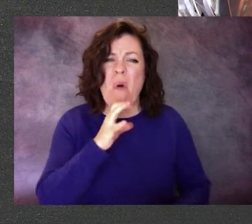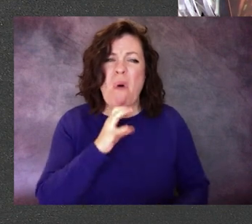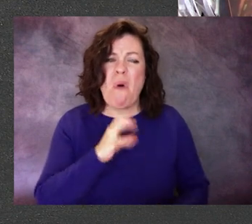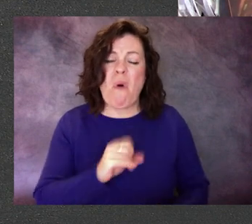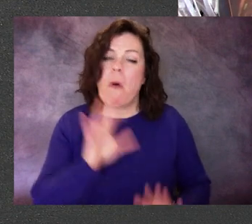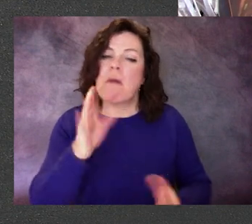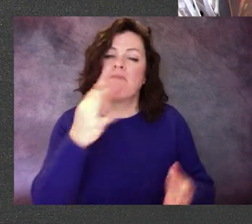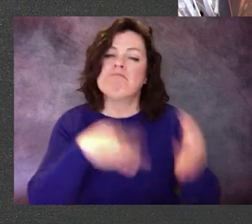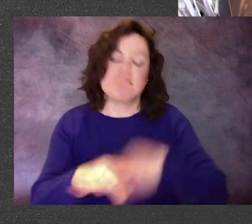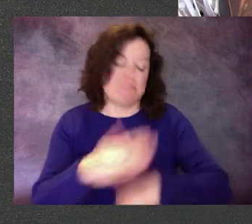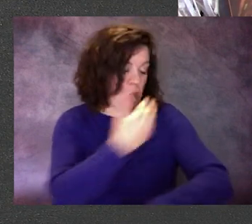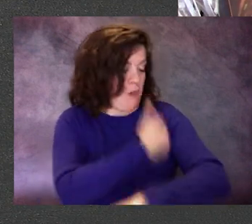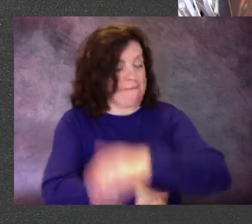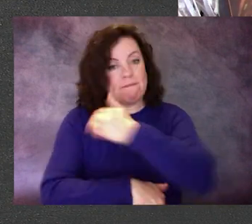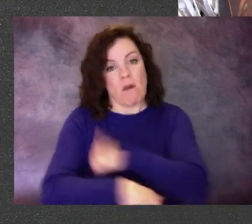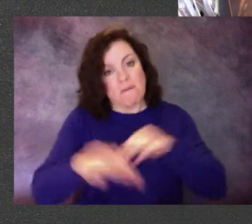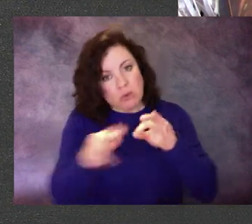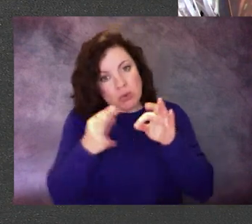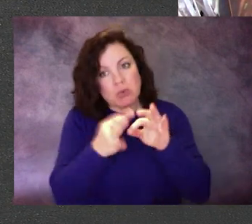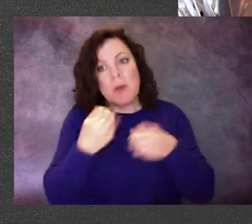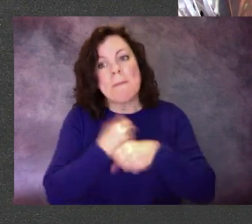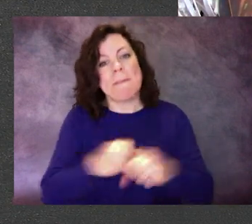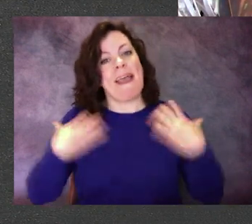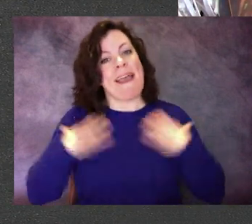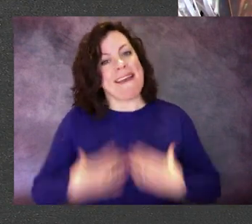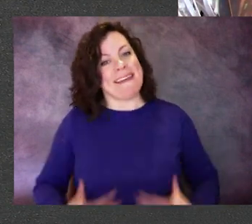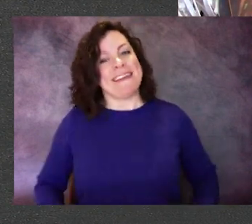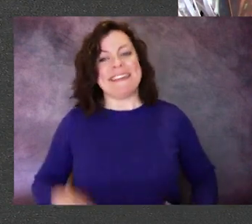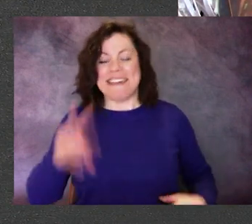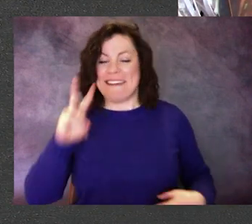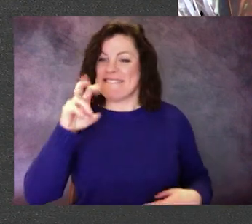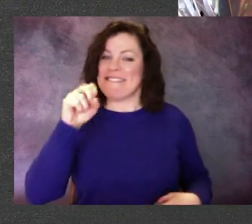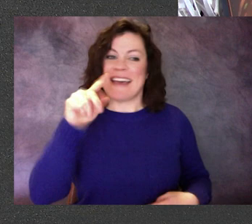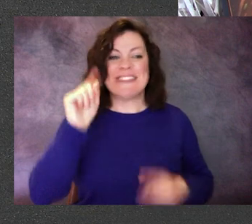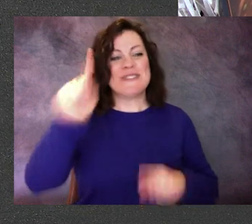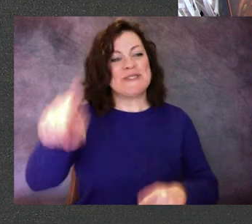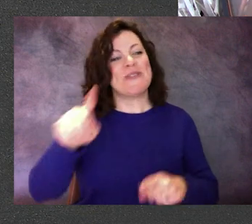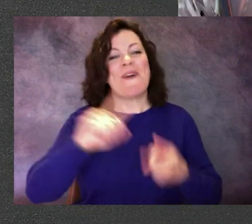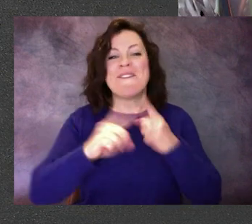So he made a vest out of it and danced at his nephew's wedding.